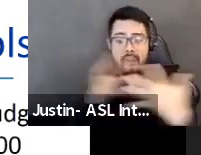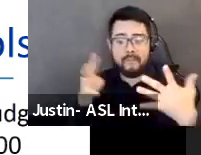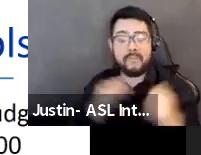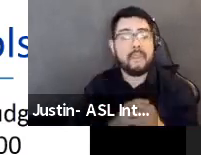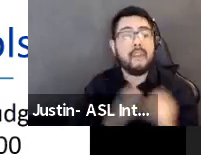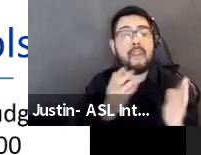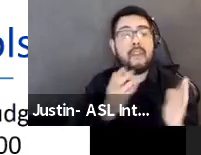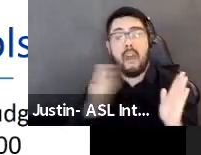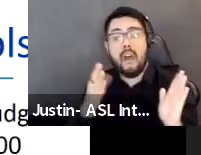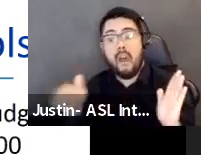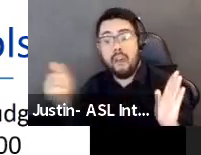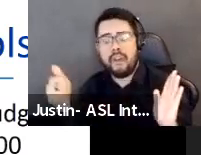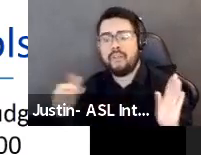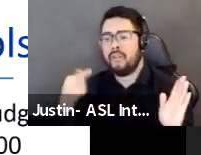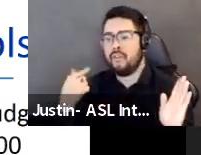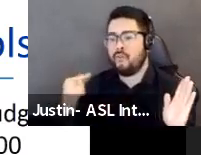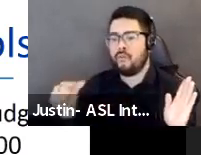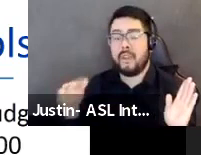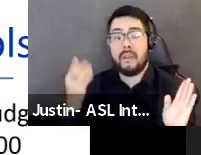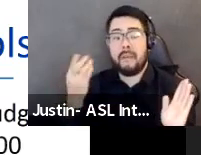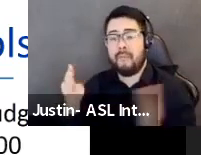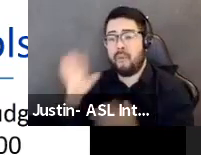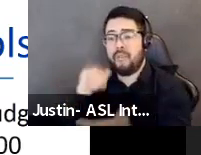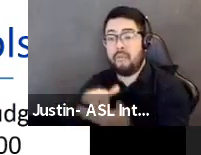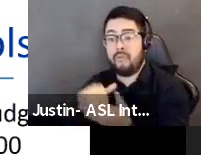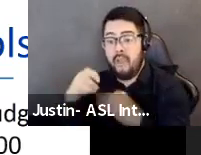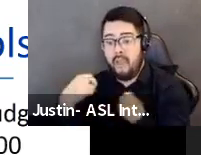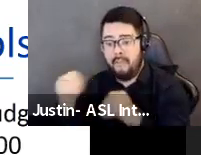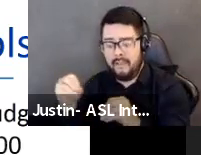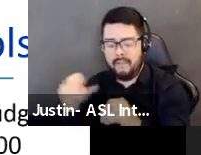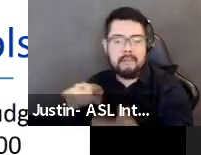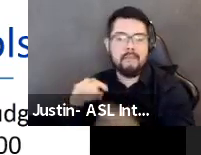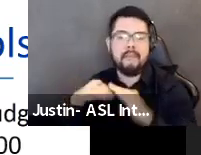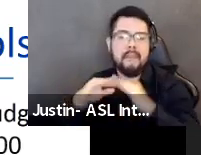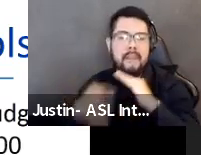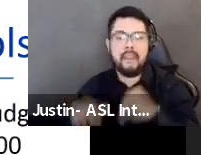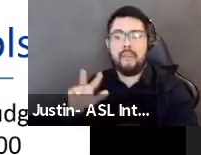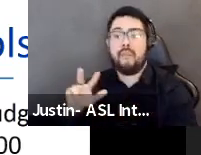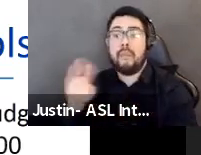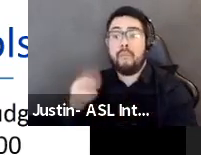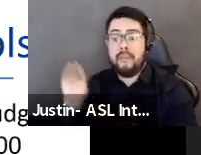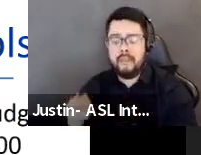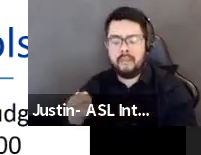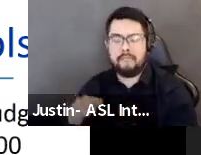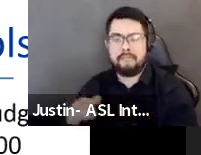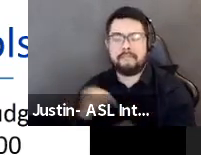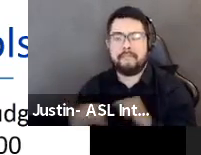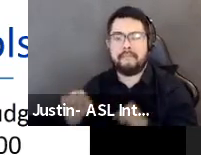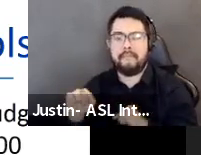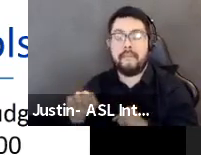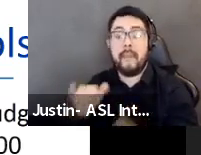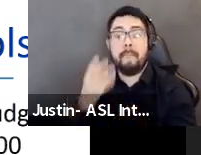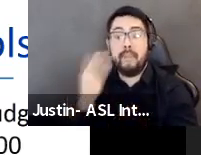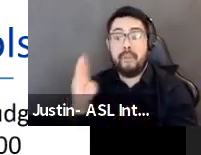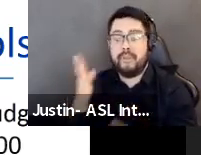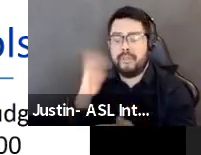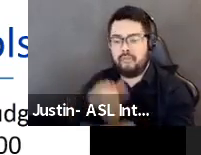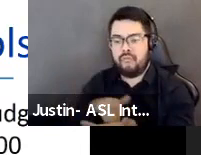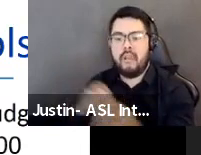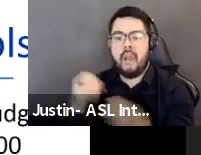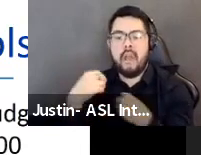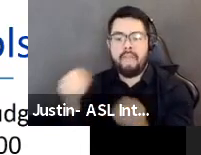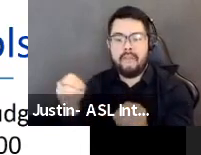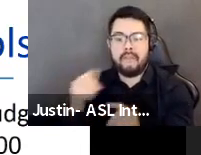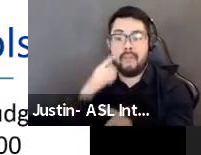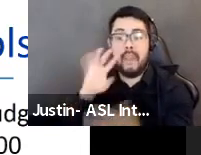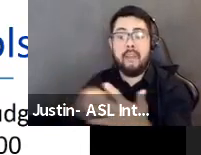section in the green and in the blue central office is less than three percent are excuse me the blue central office piece of the pie